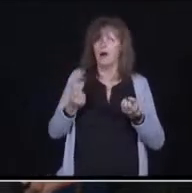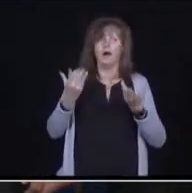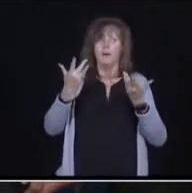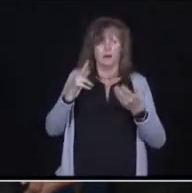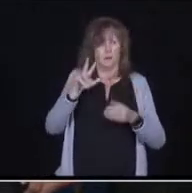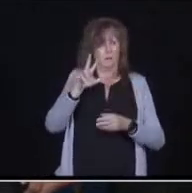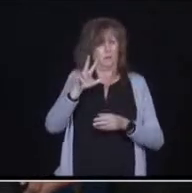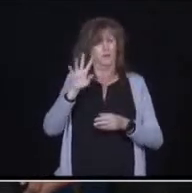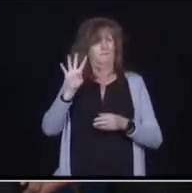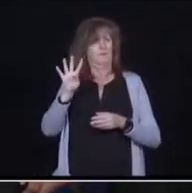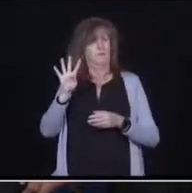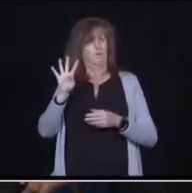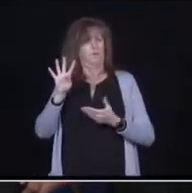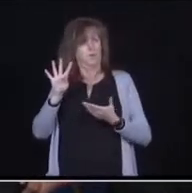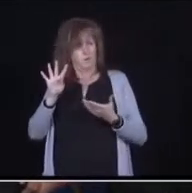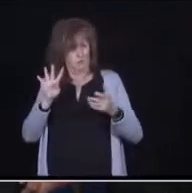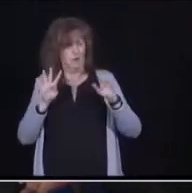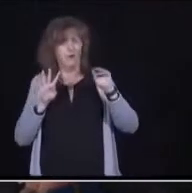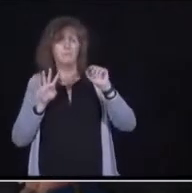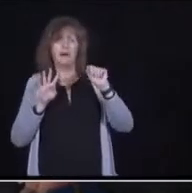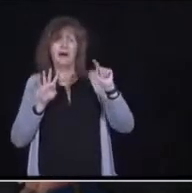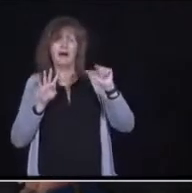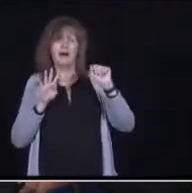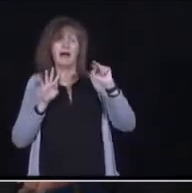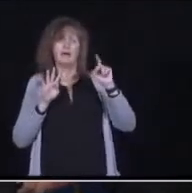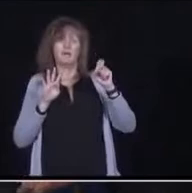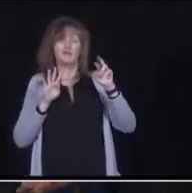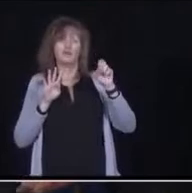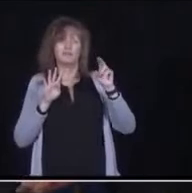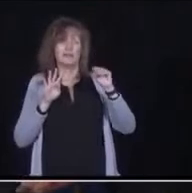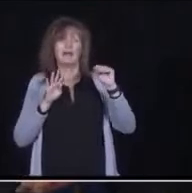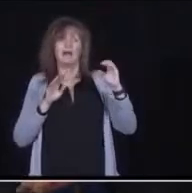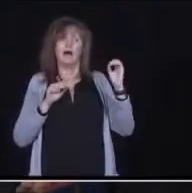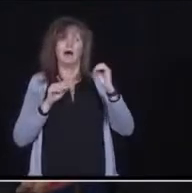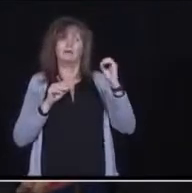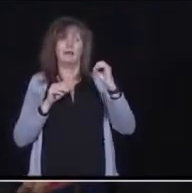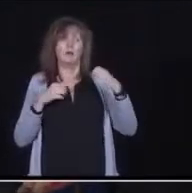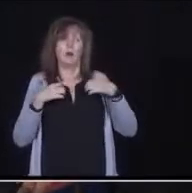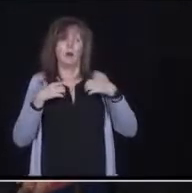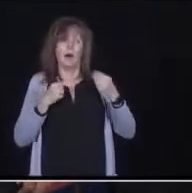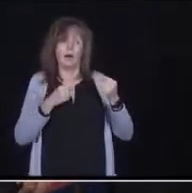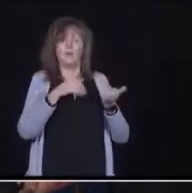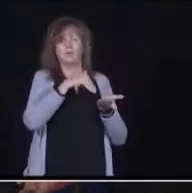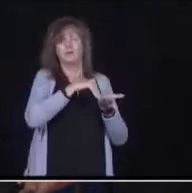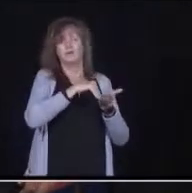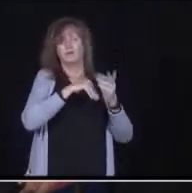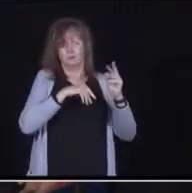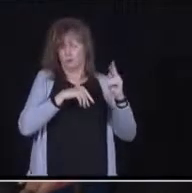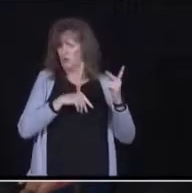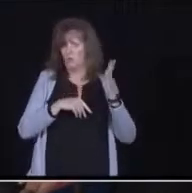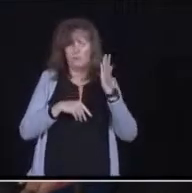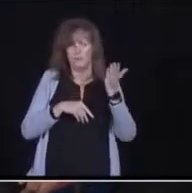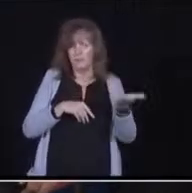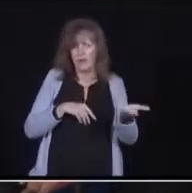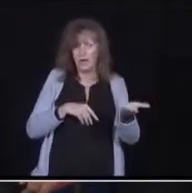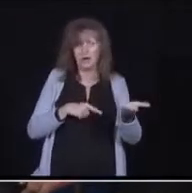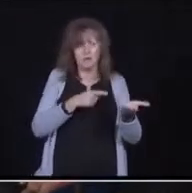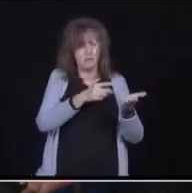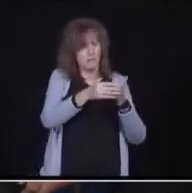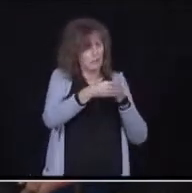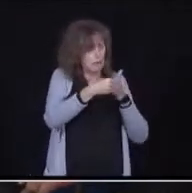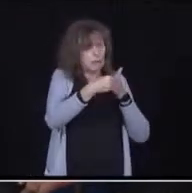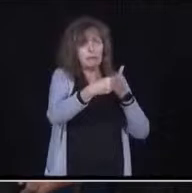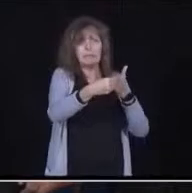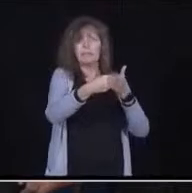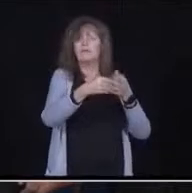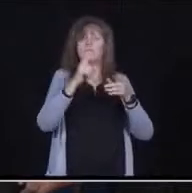Ontario Health, Dr. Dirk for being out there and leading the way in testing. We've tested over